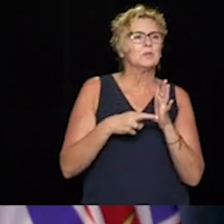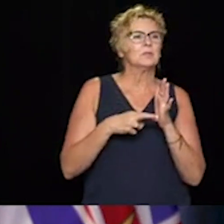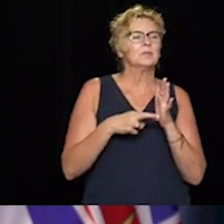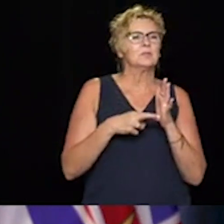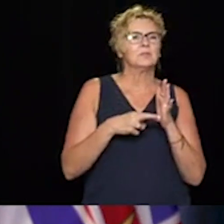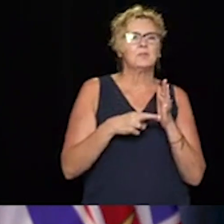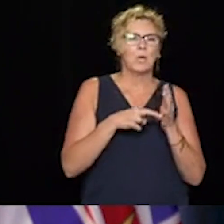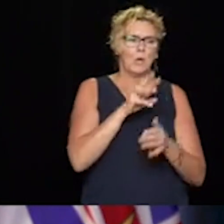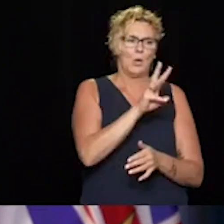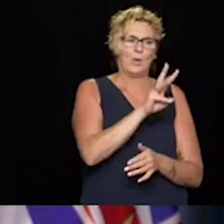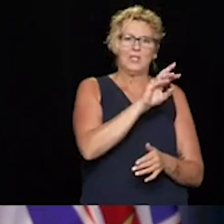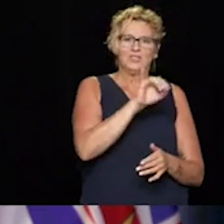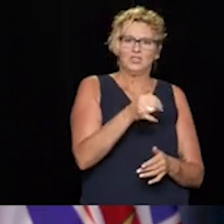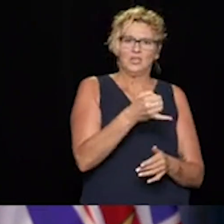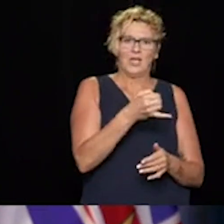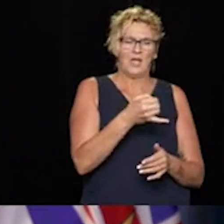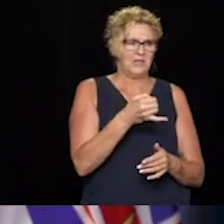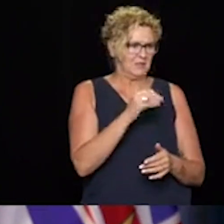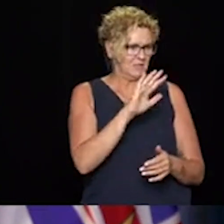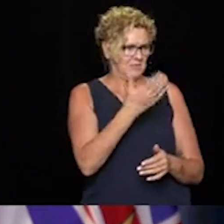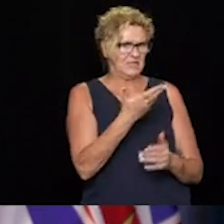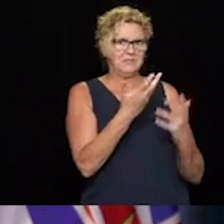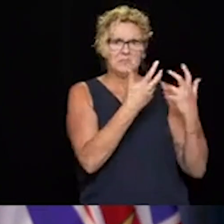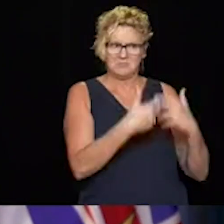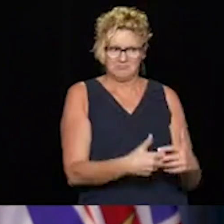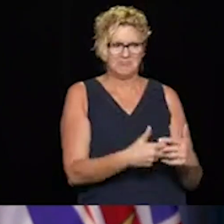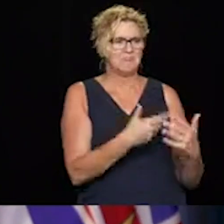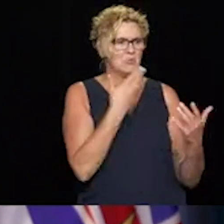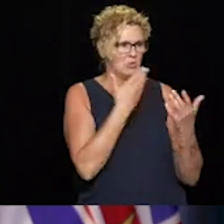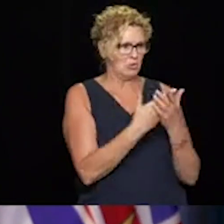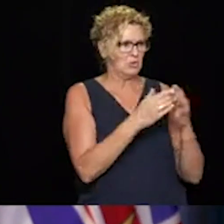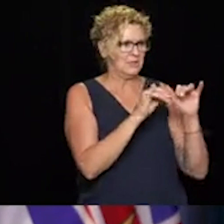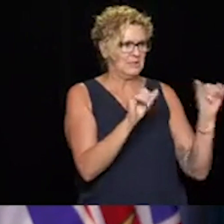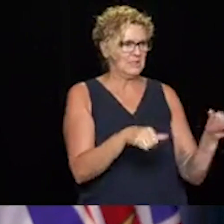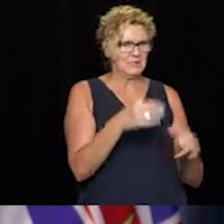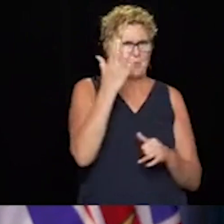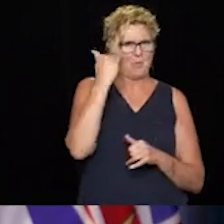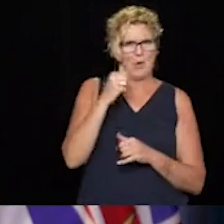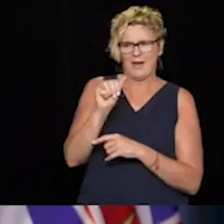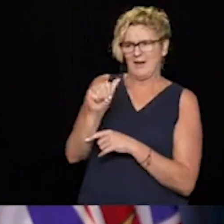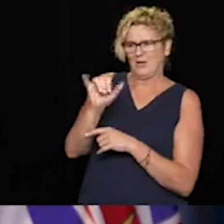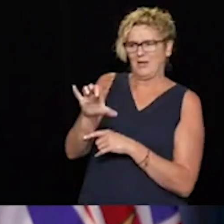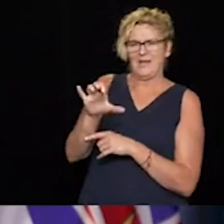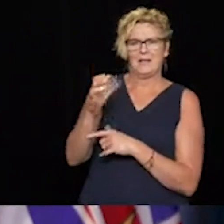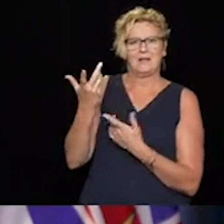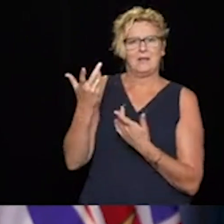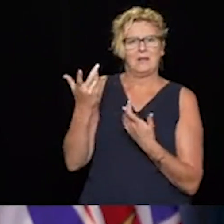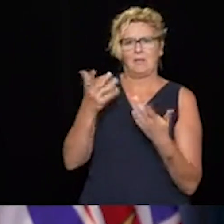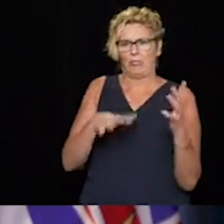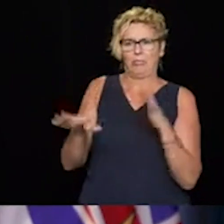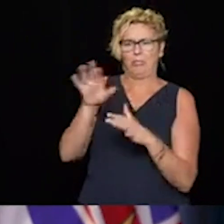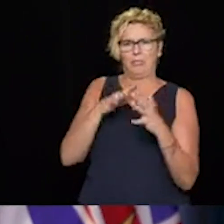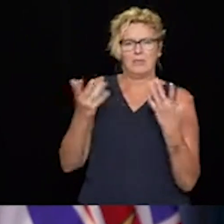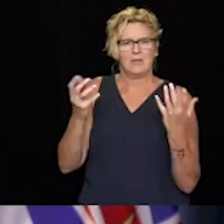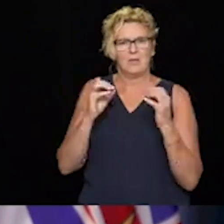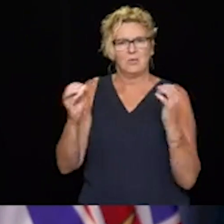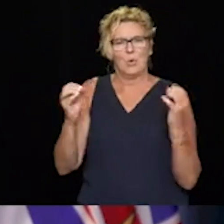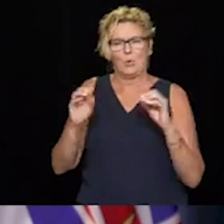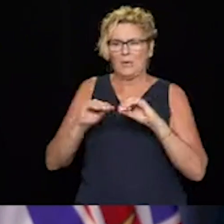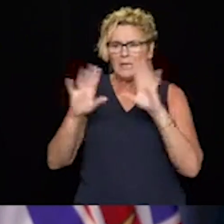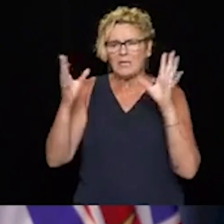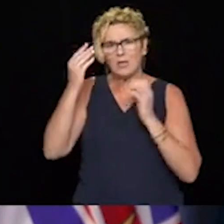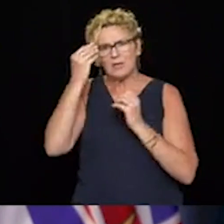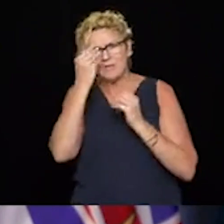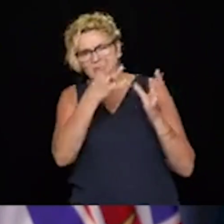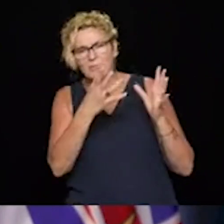who's beside them, WestJet can figure it out. Other carriers can figure it out. Why Air Canada seems to have a challenge with this is a mystery